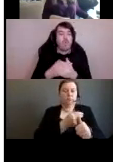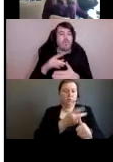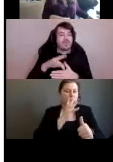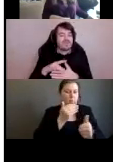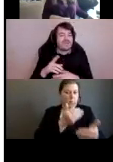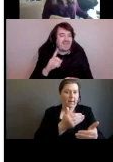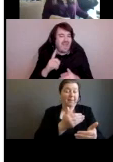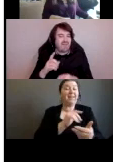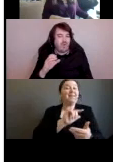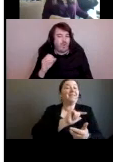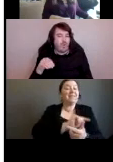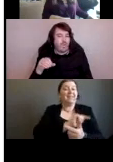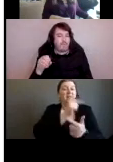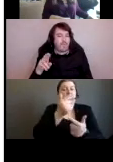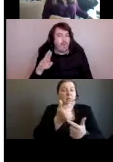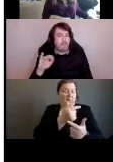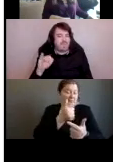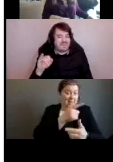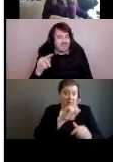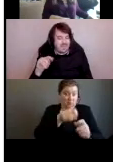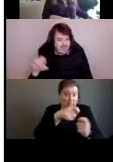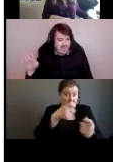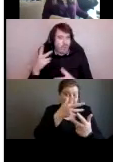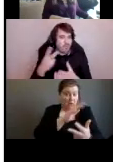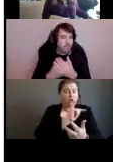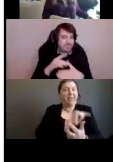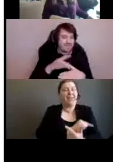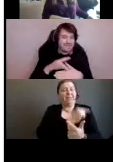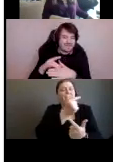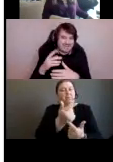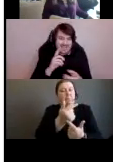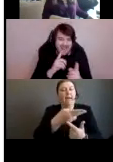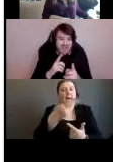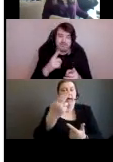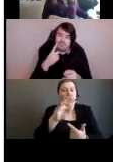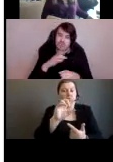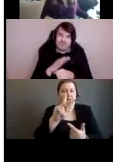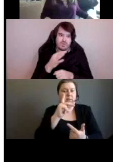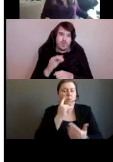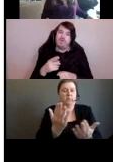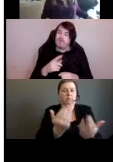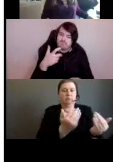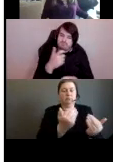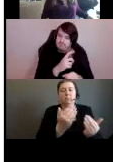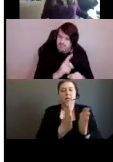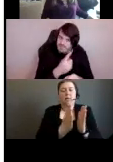is more or less complete, then those at high risk will be called for vaccination. So